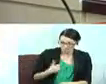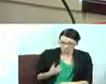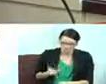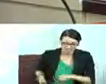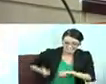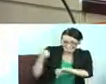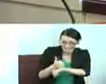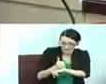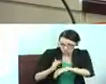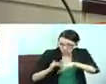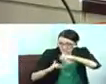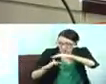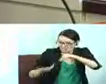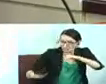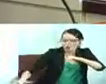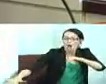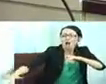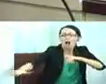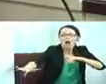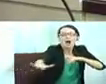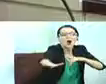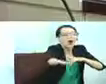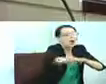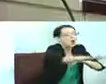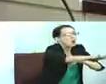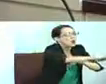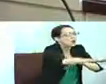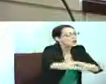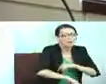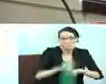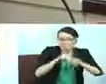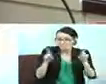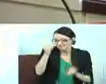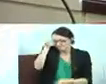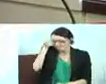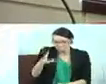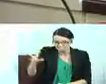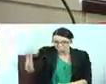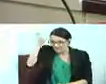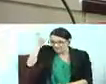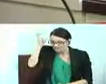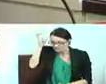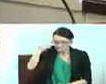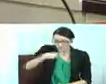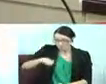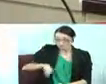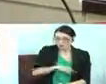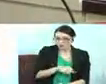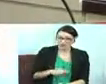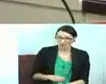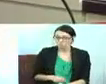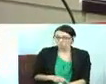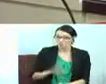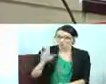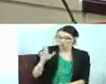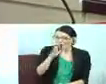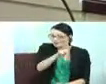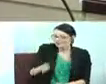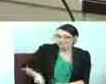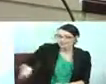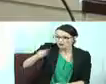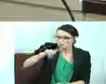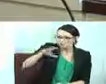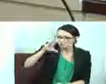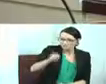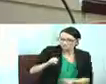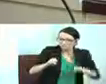kingdom all over the land. But Satan, we're gonna tear your